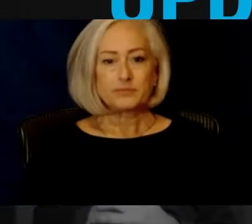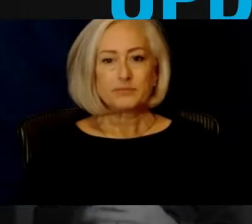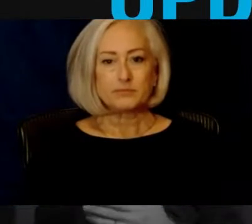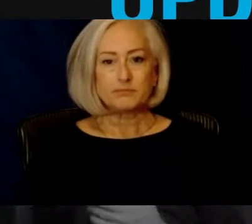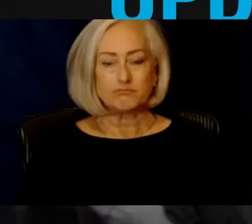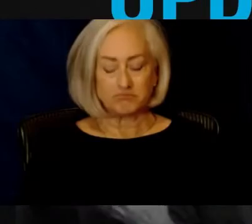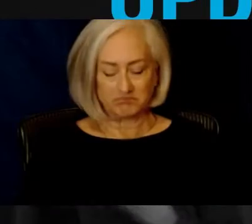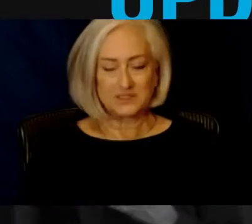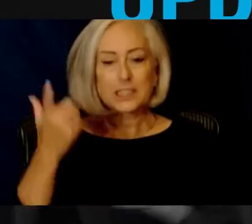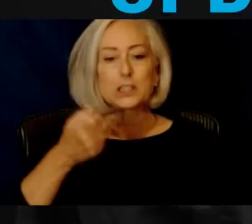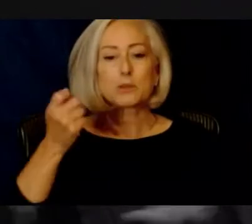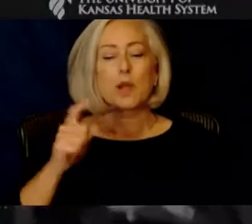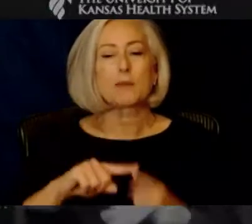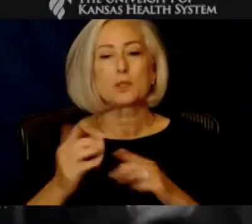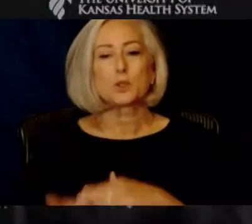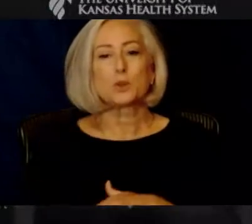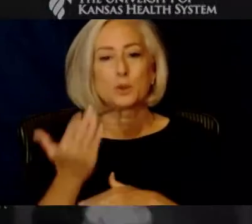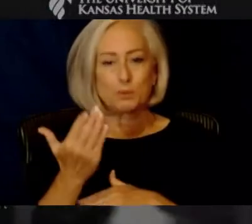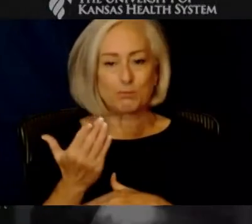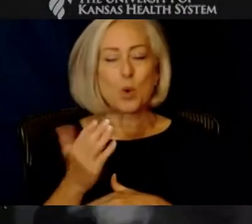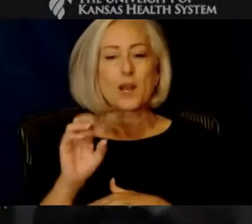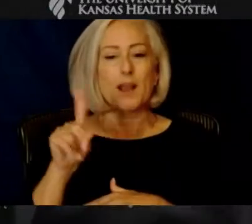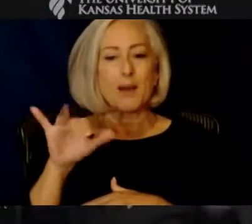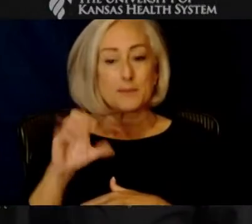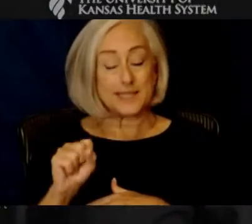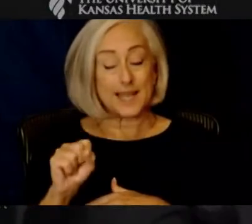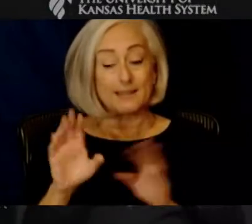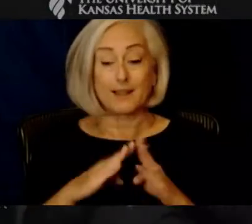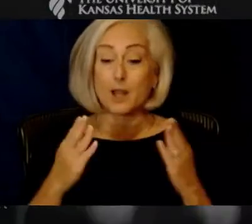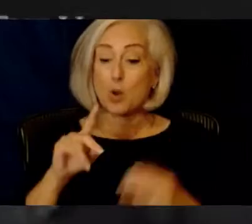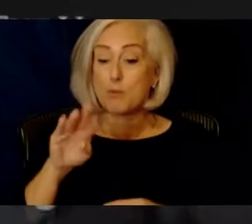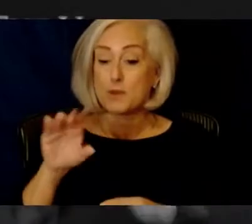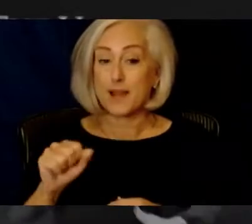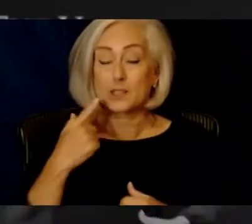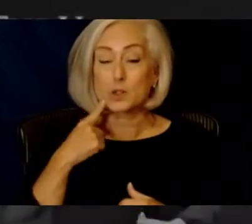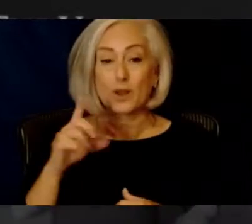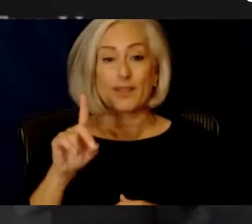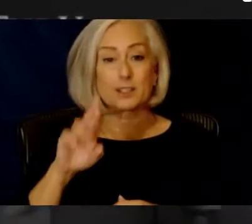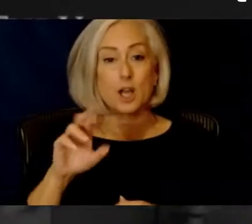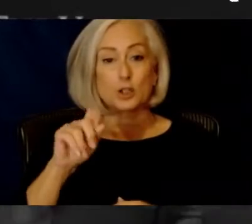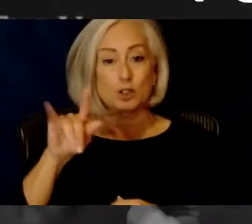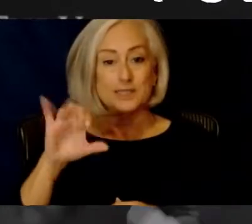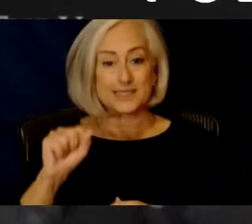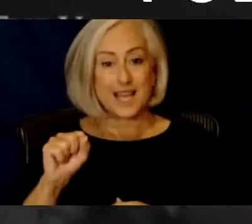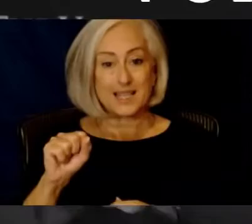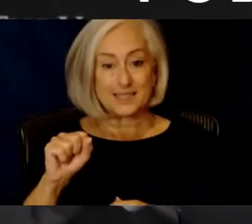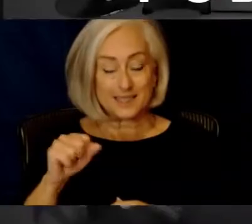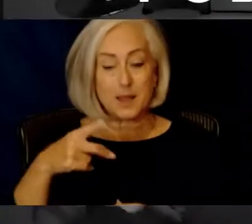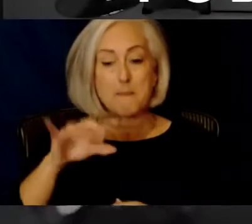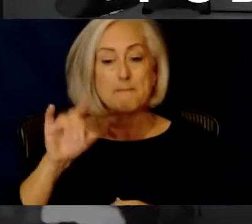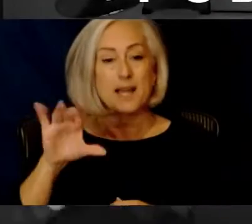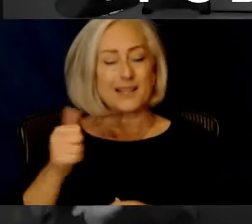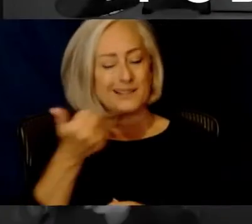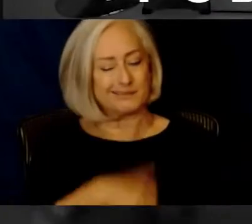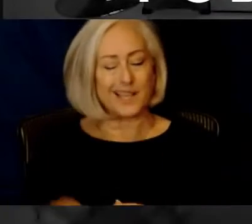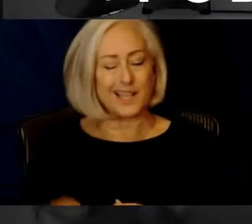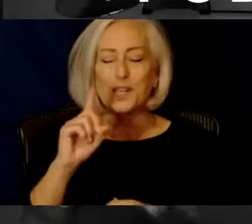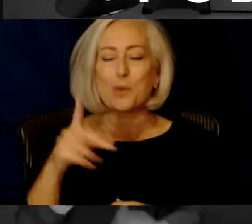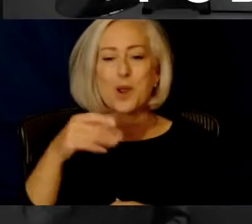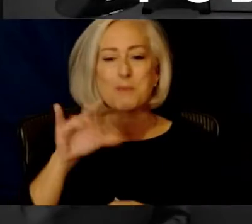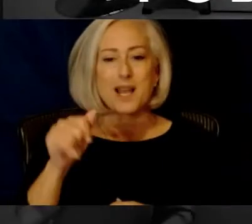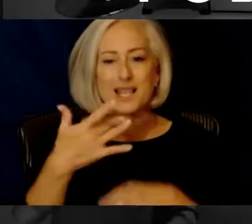Subscribe to our morning medical update and open mics with Dr. Stites podcast. Now, everywhere podcasts are